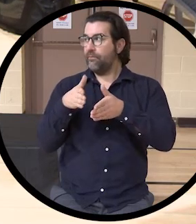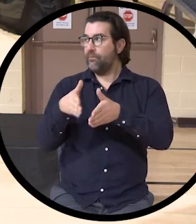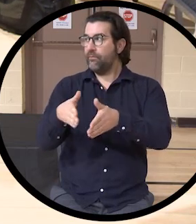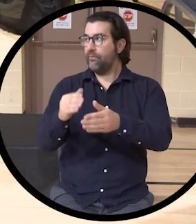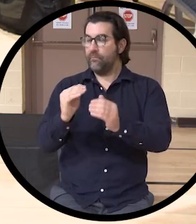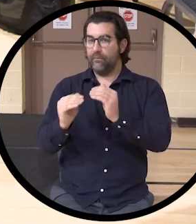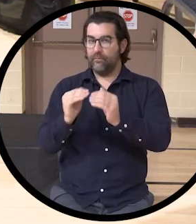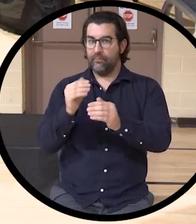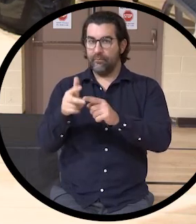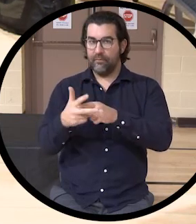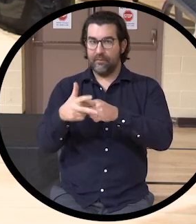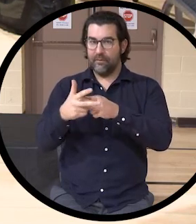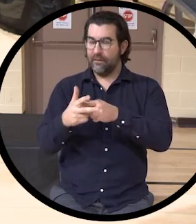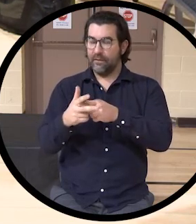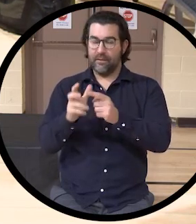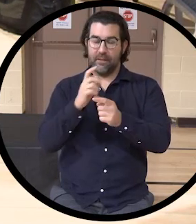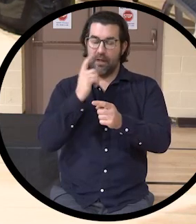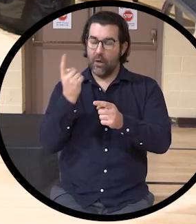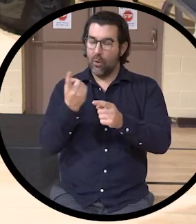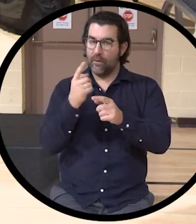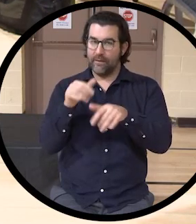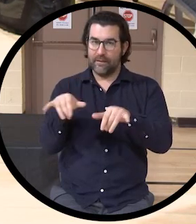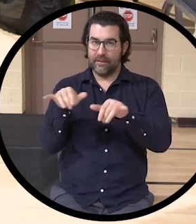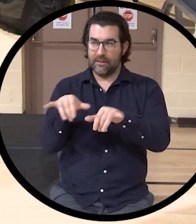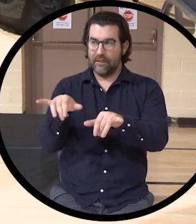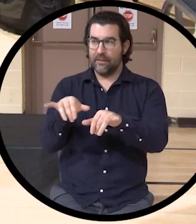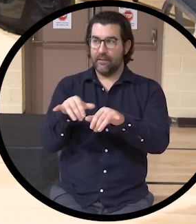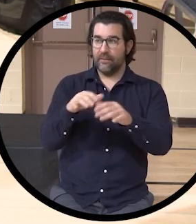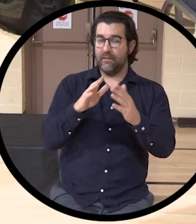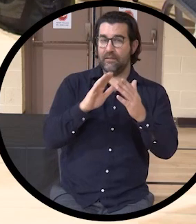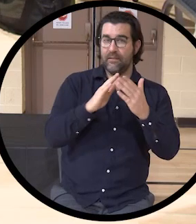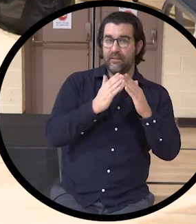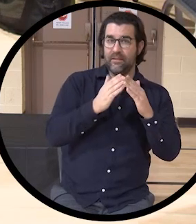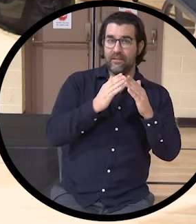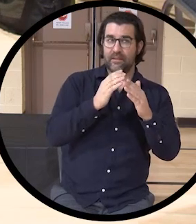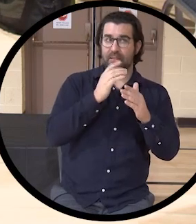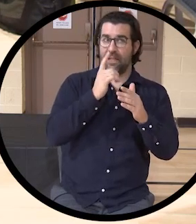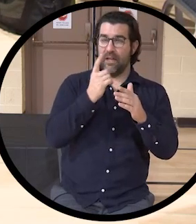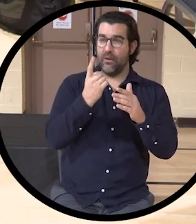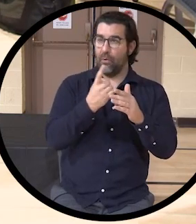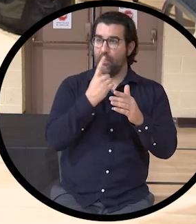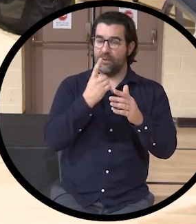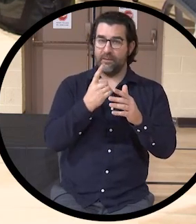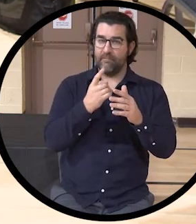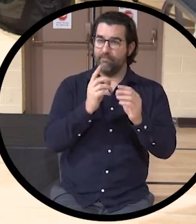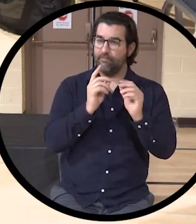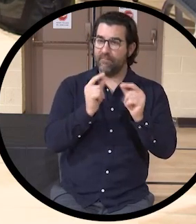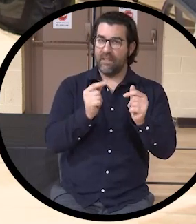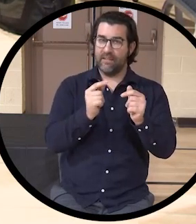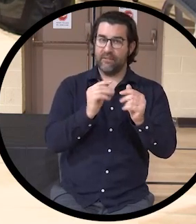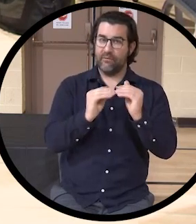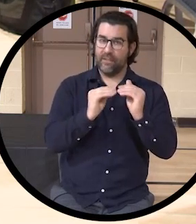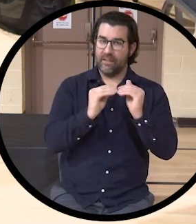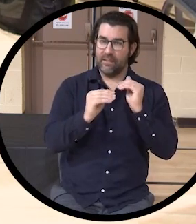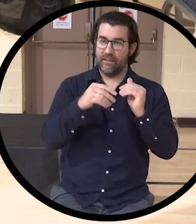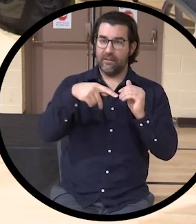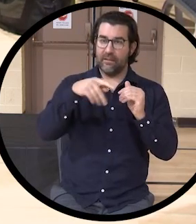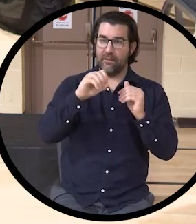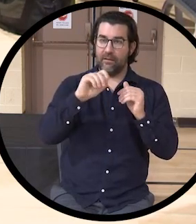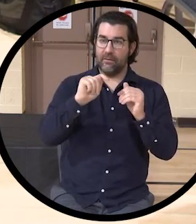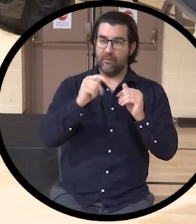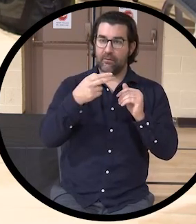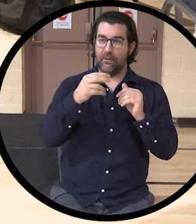is not always consistent, and the city is not always very prompt in fixing potholes,